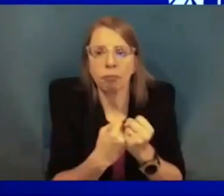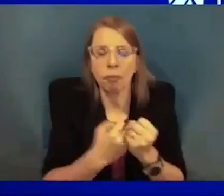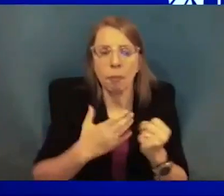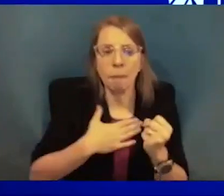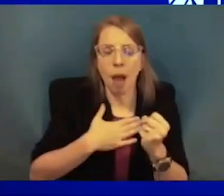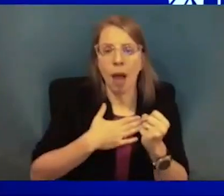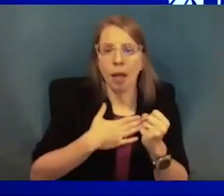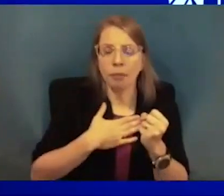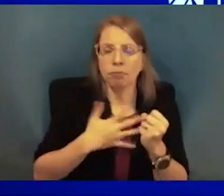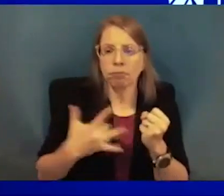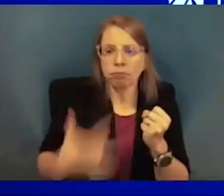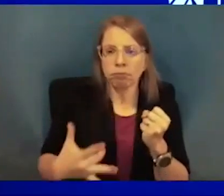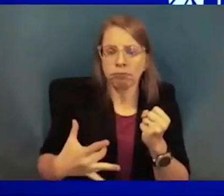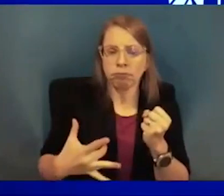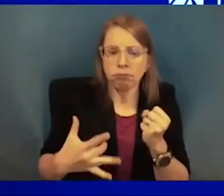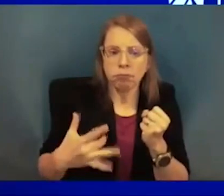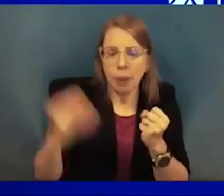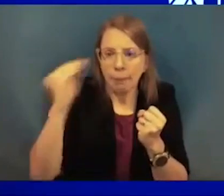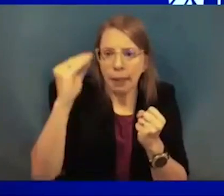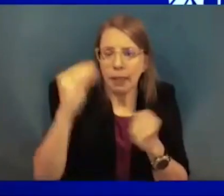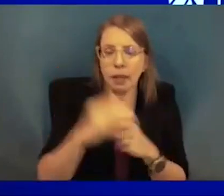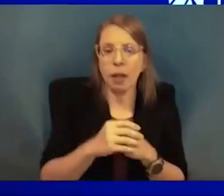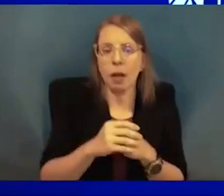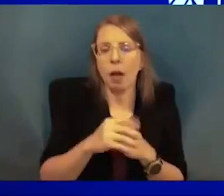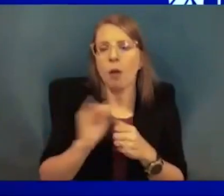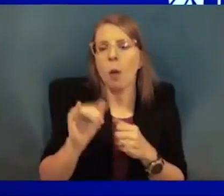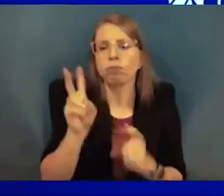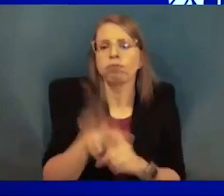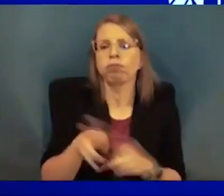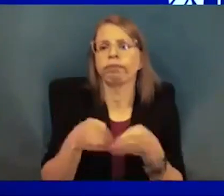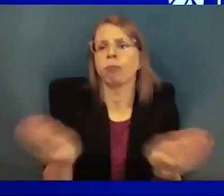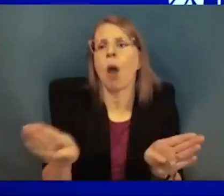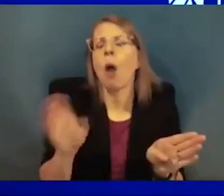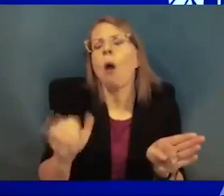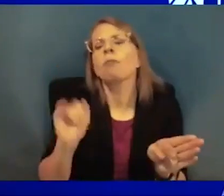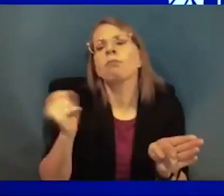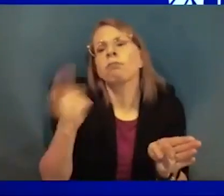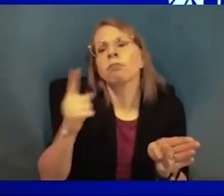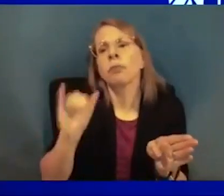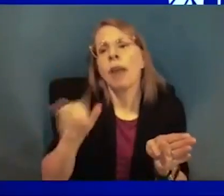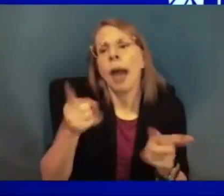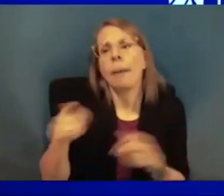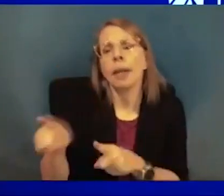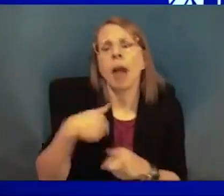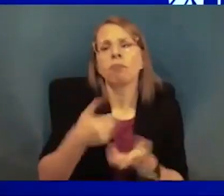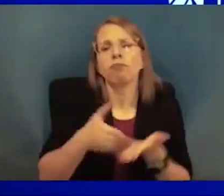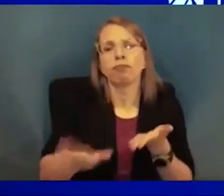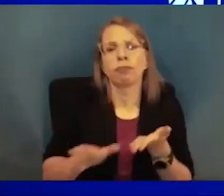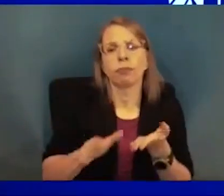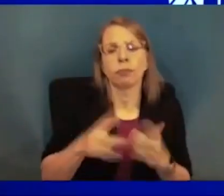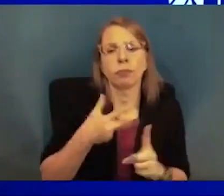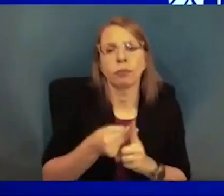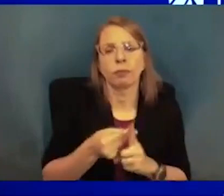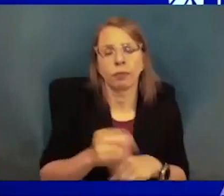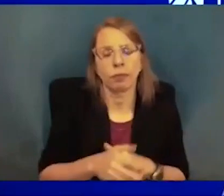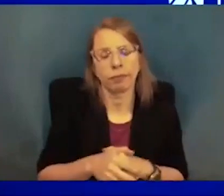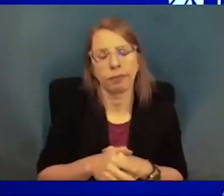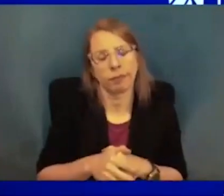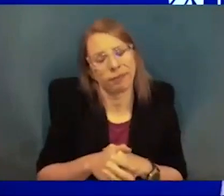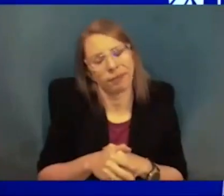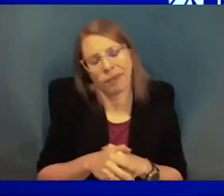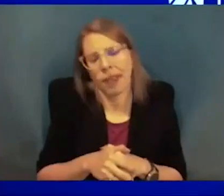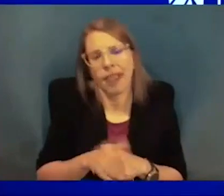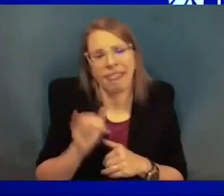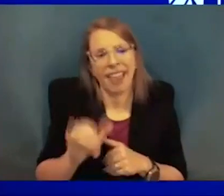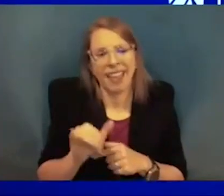be the generality of, well, see, this happened, so I am not going to get the vaccine. And again, I think that's a myopic view. That